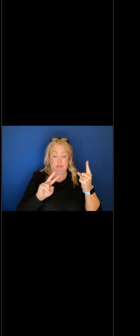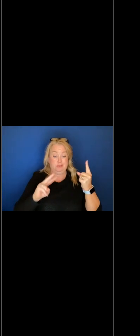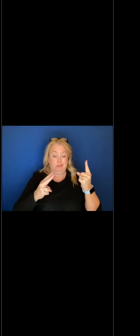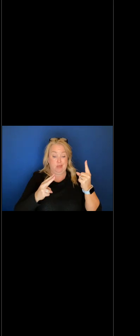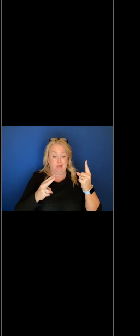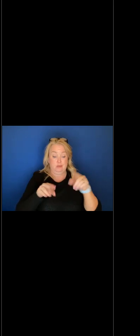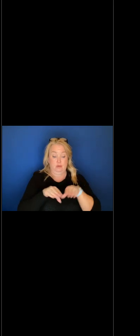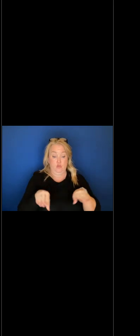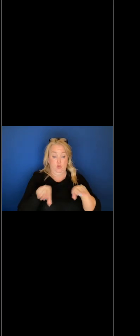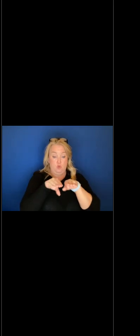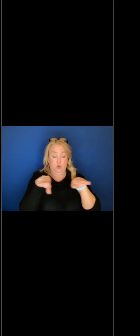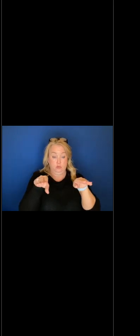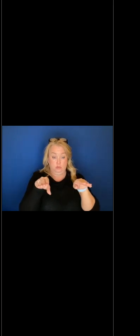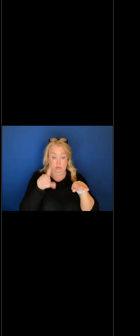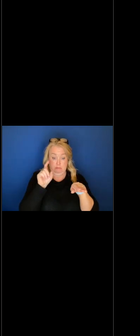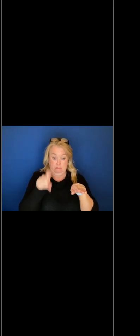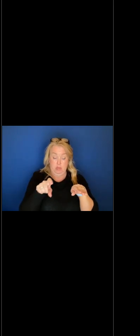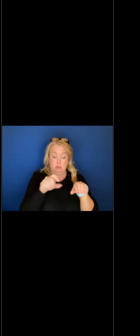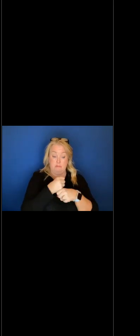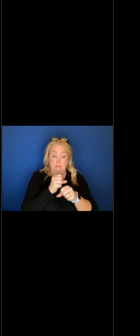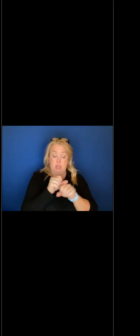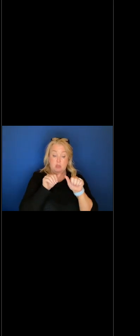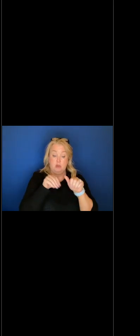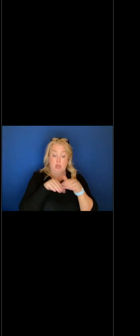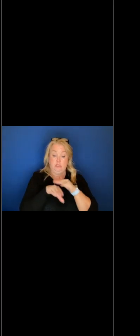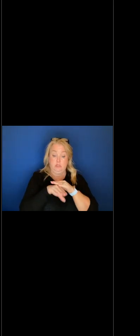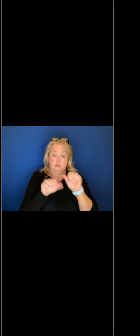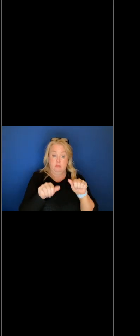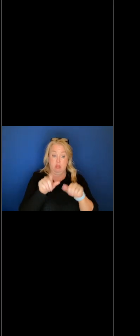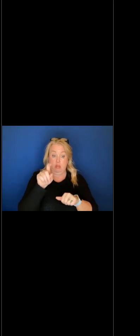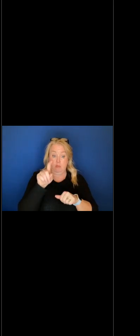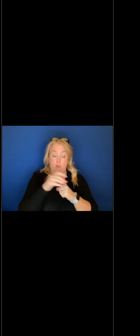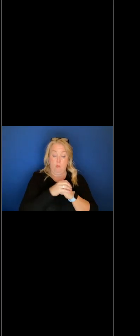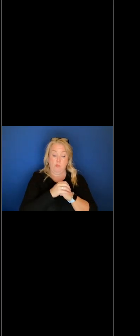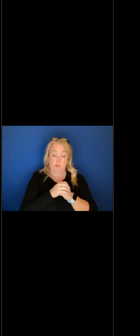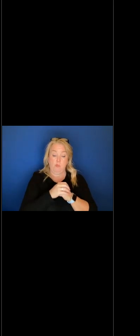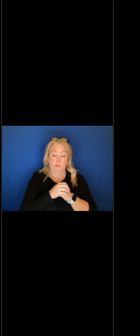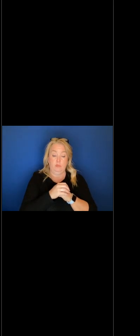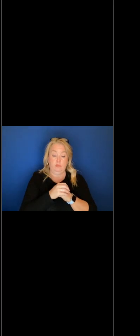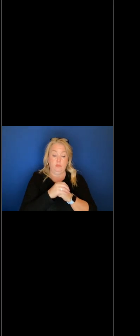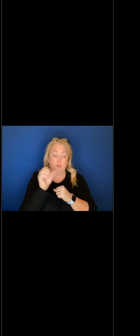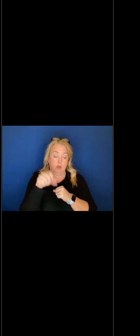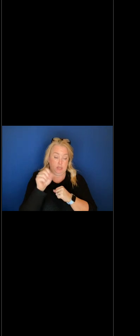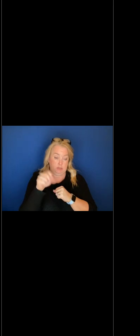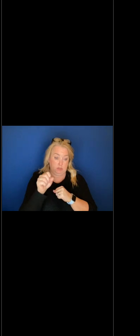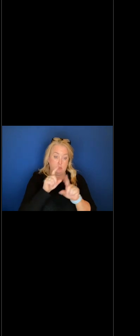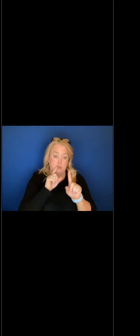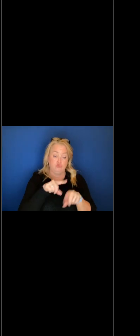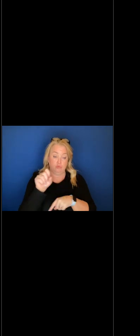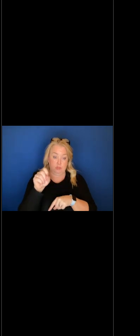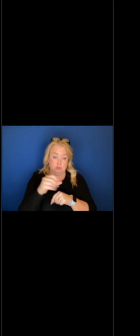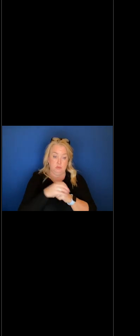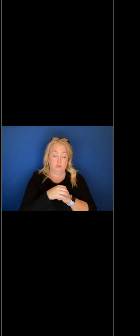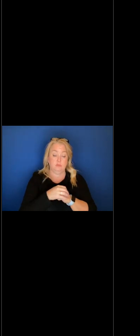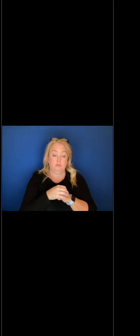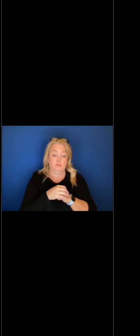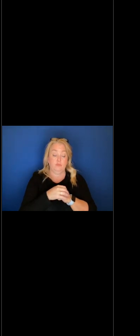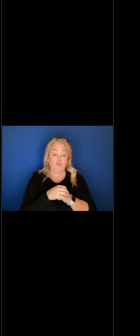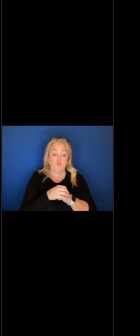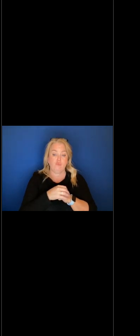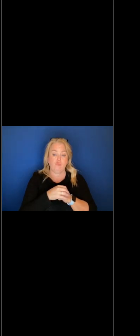second stories have to be made accessible? The answer, yes. By